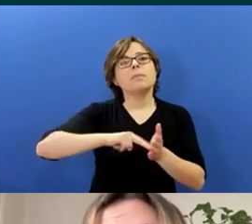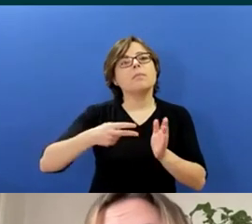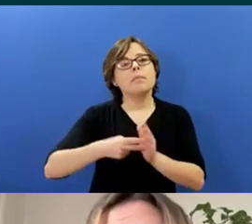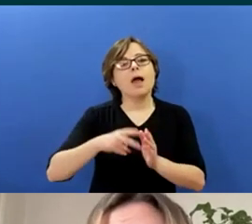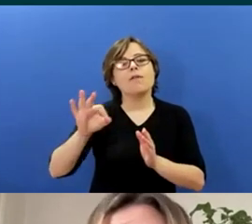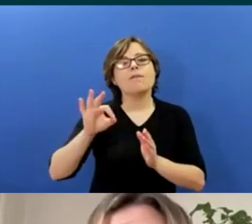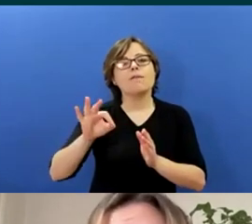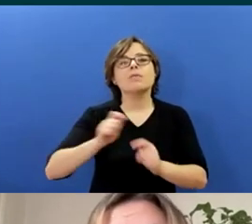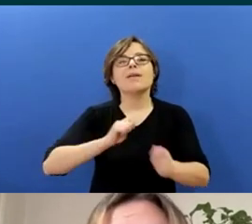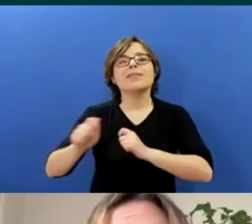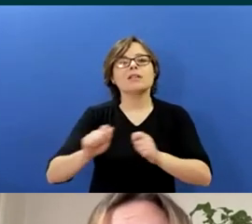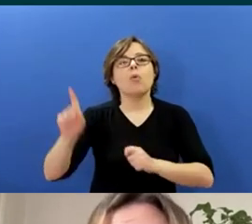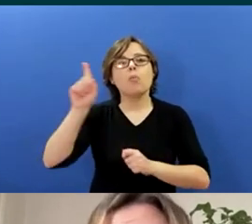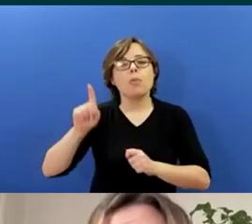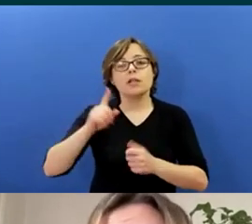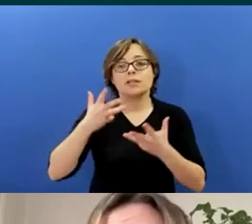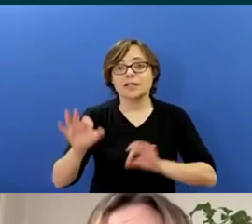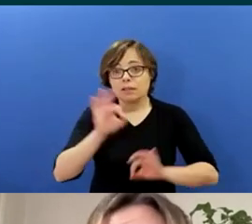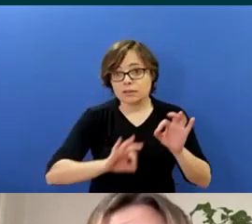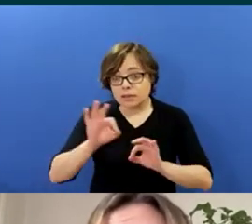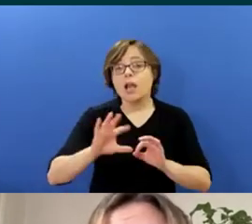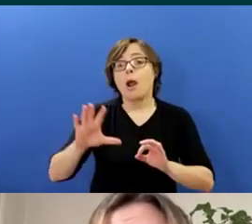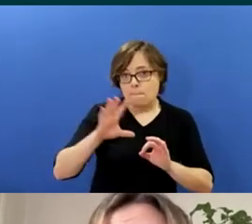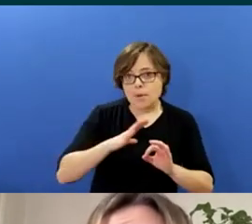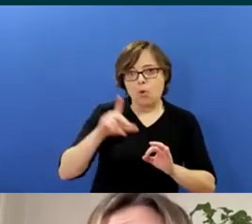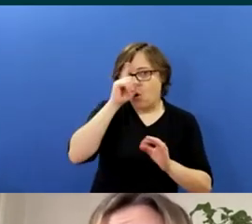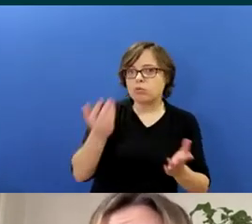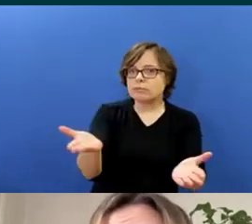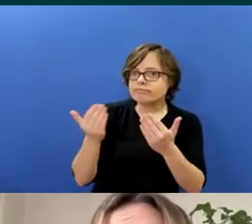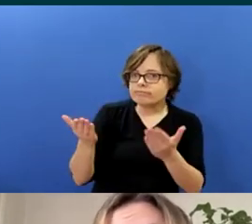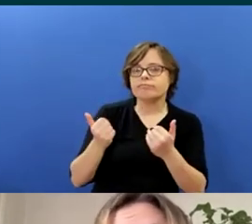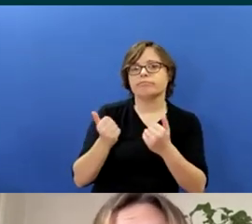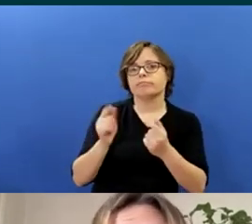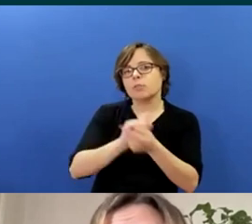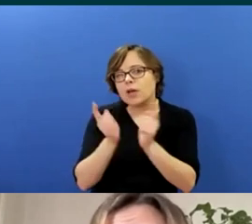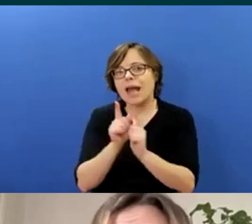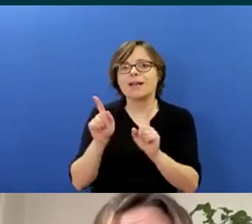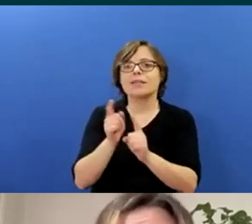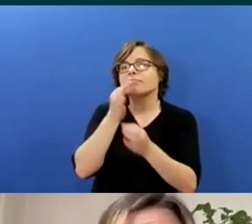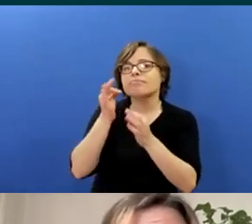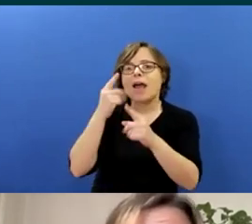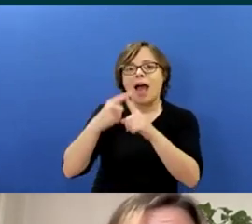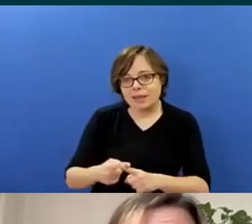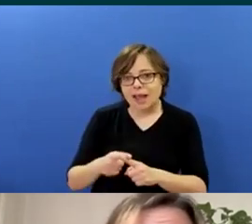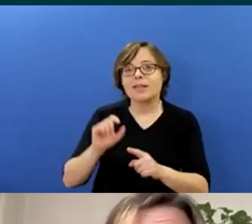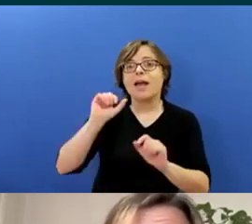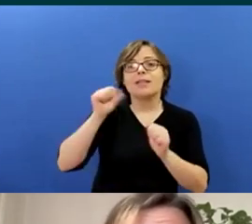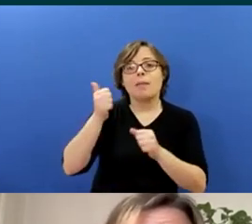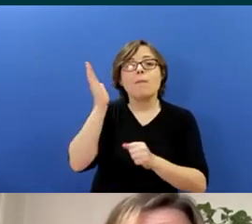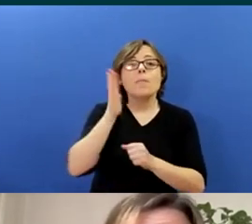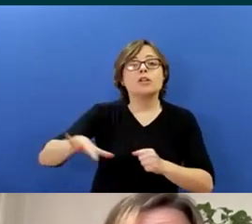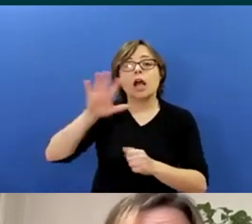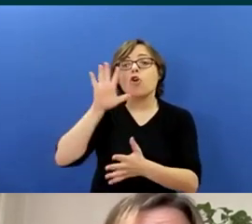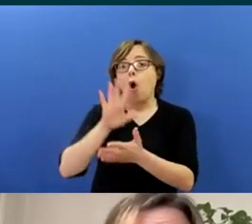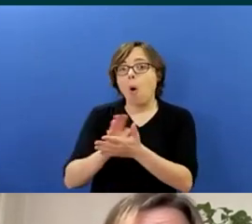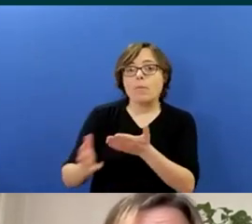conducted surveys and public meetings to gather citizen feedback before making final decisions.